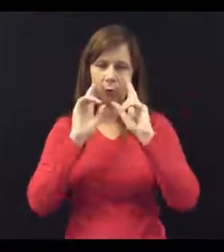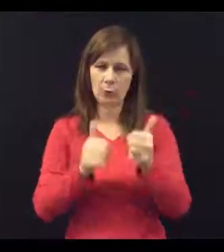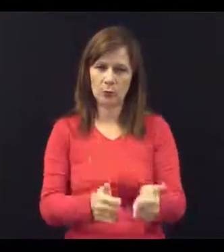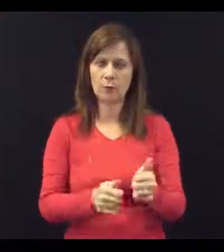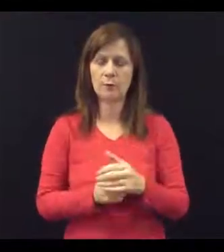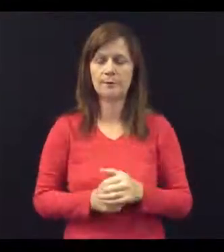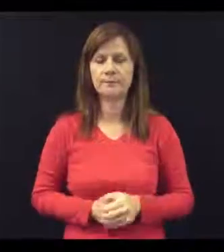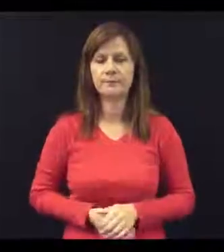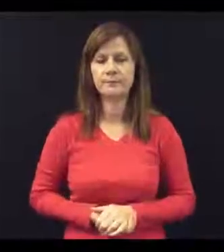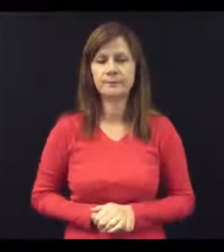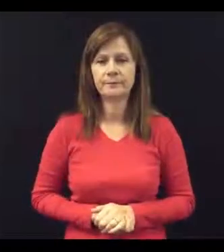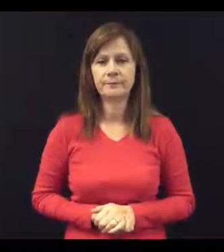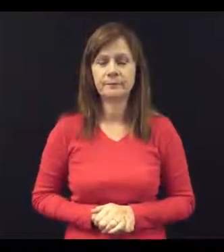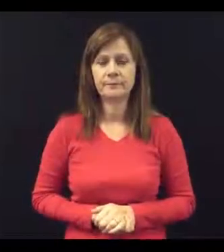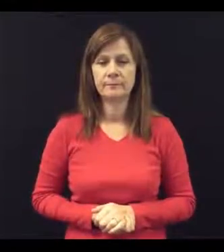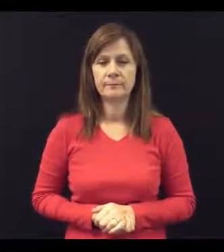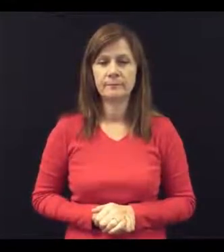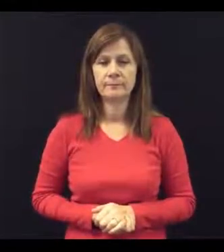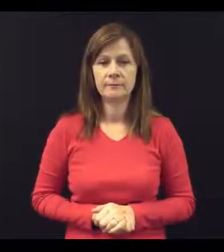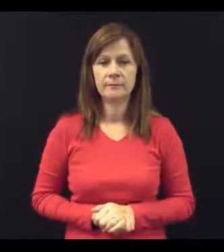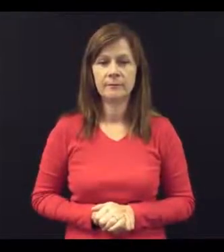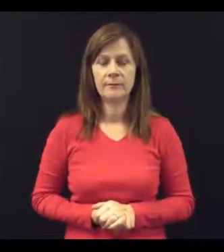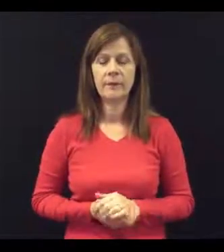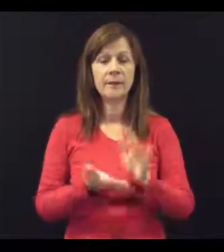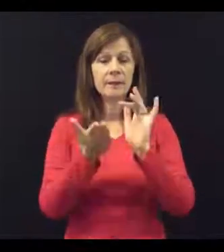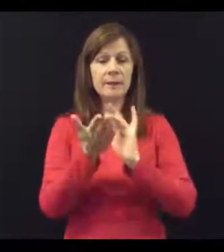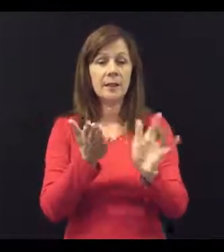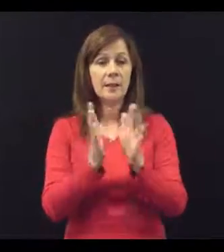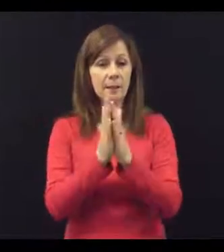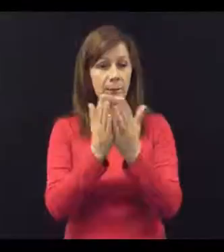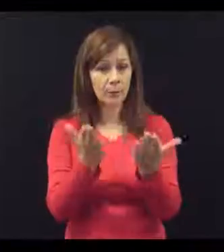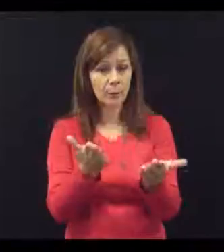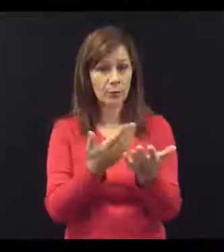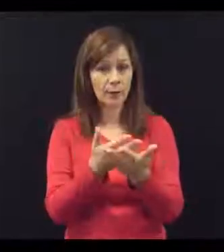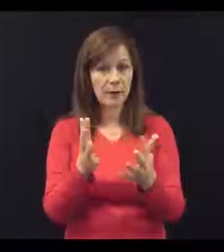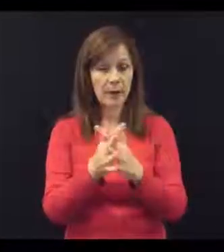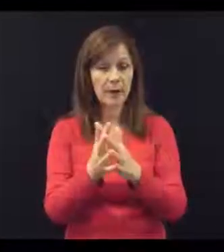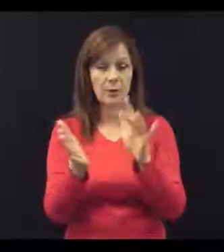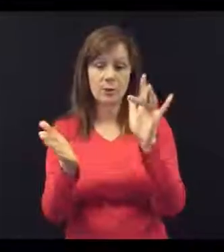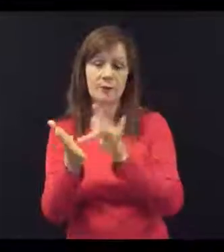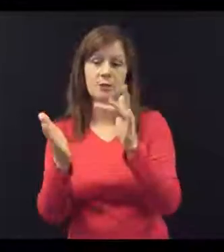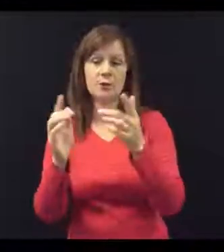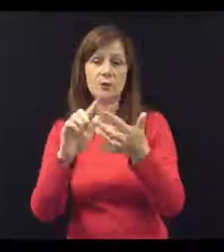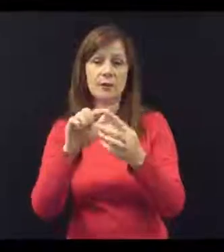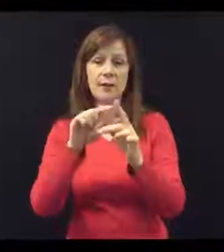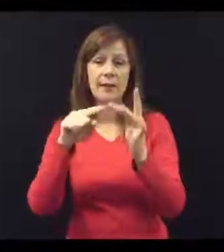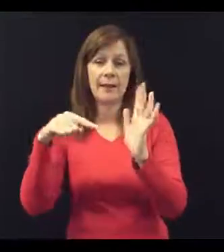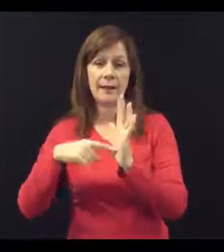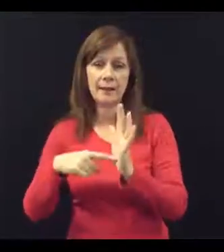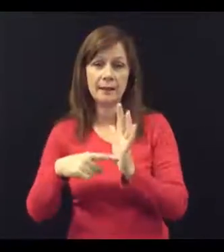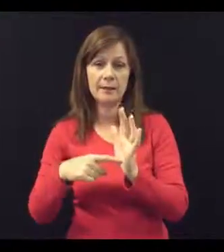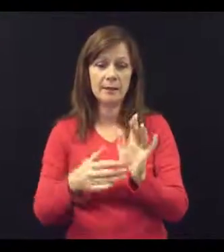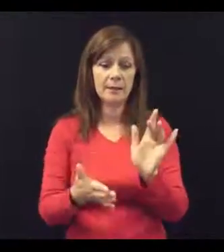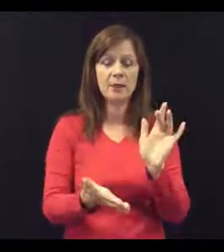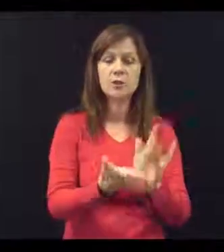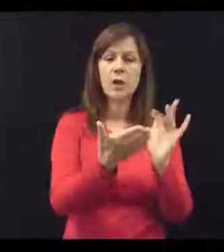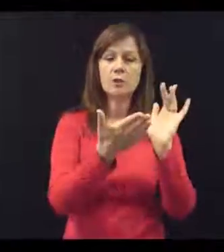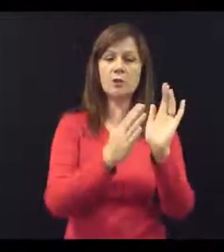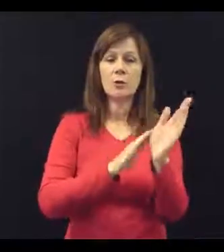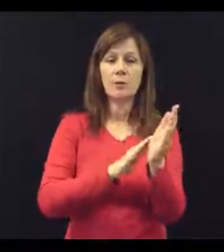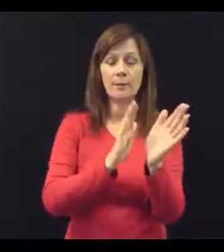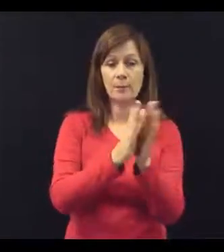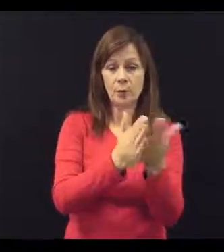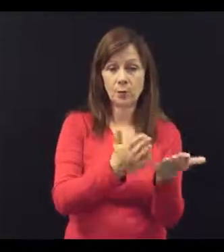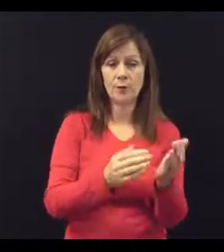view works for me though, and it's a much more attractive look. To delete a book in your virtual bookshelf, tap on the Edit button, tap